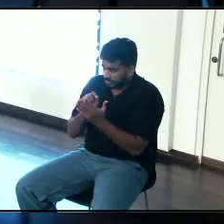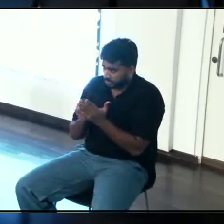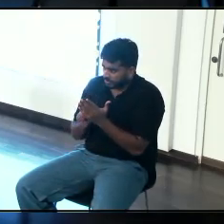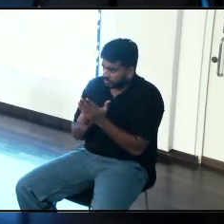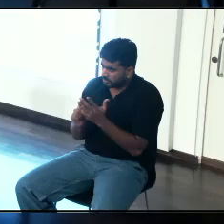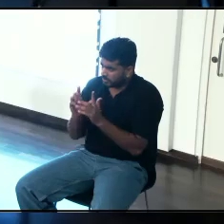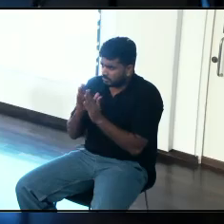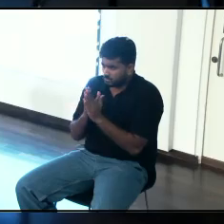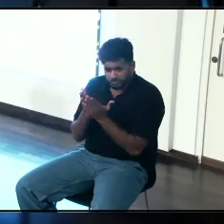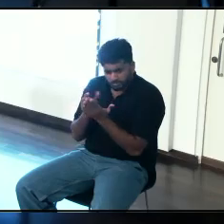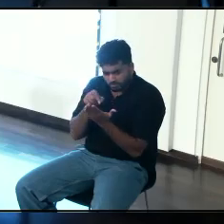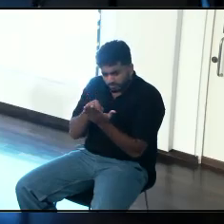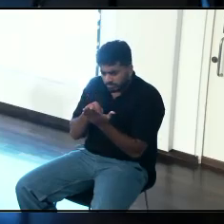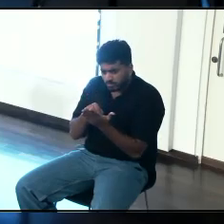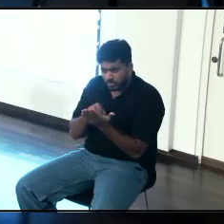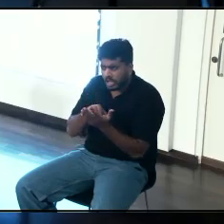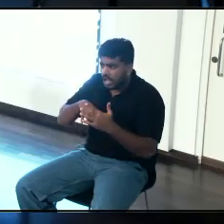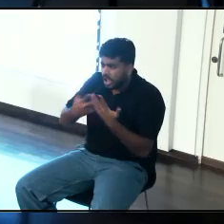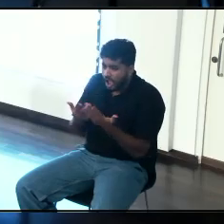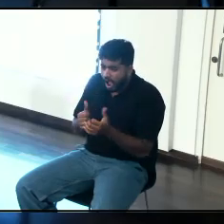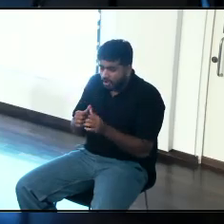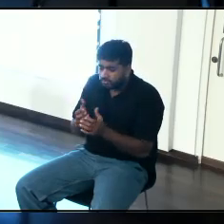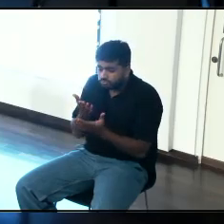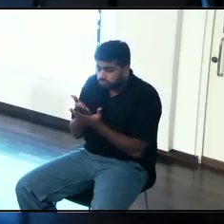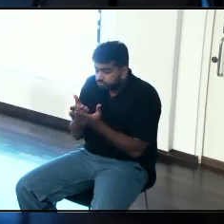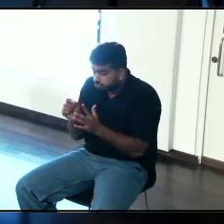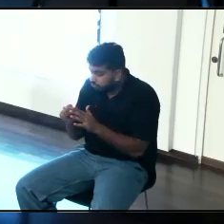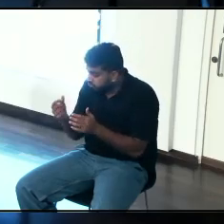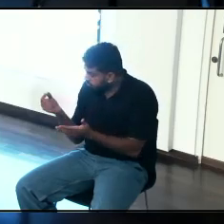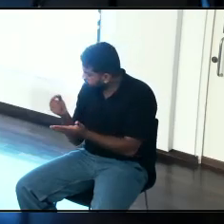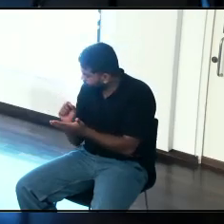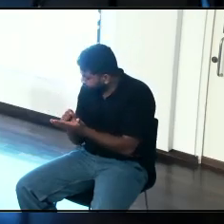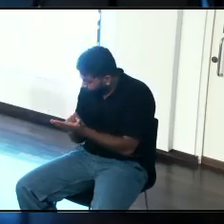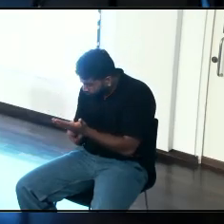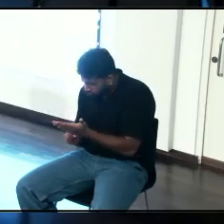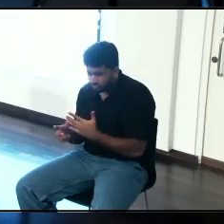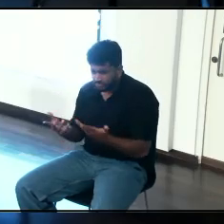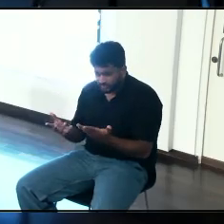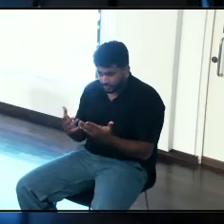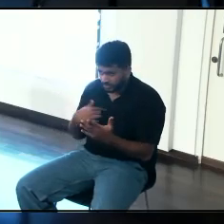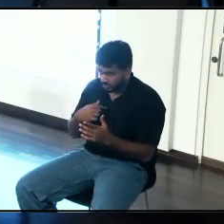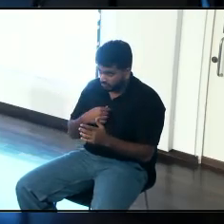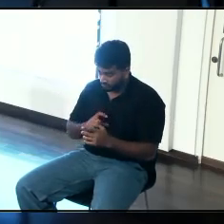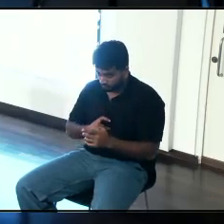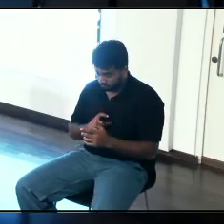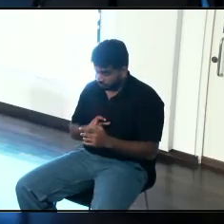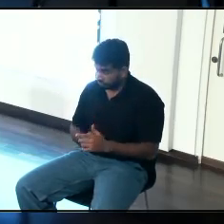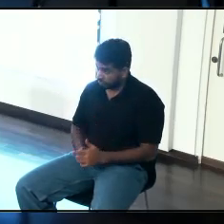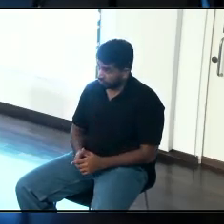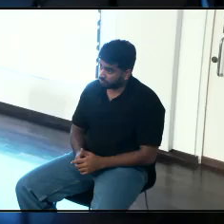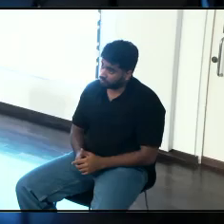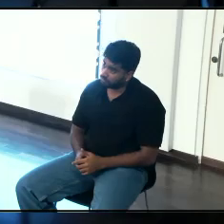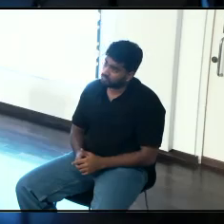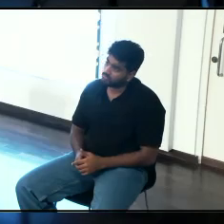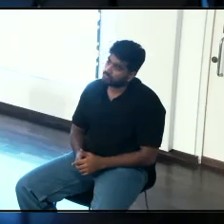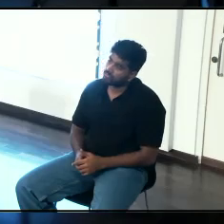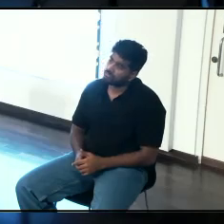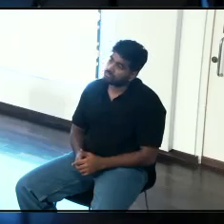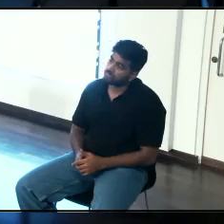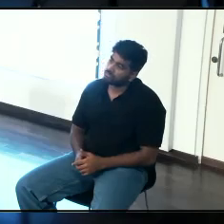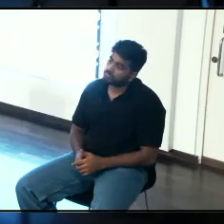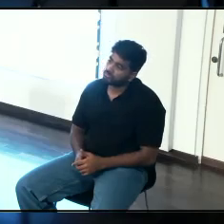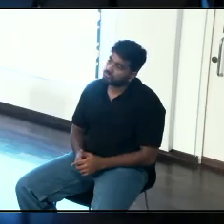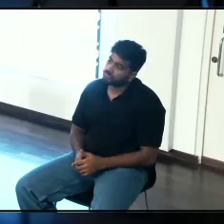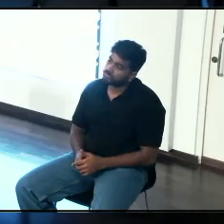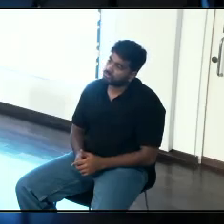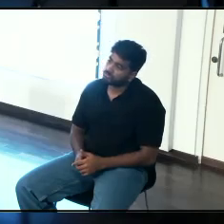book, how do you approach the writing about it? Like, is it like more conversational? Is it like more anecdotal,